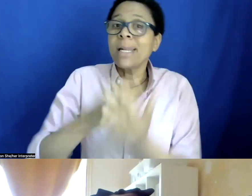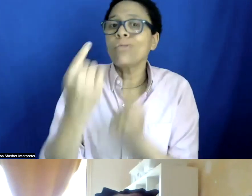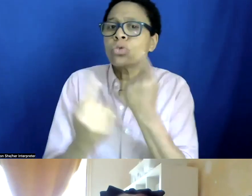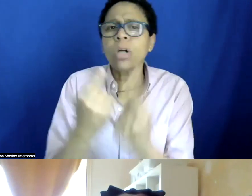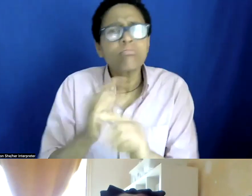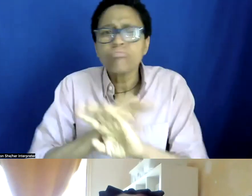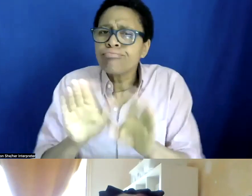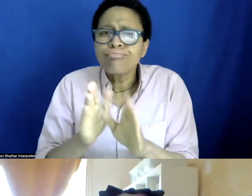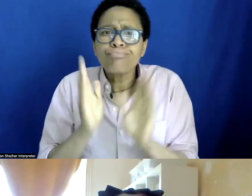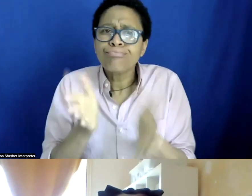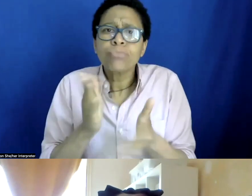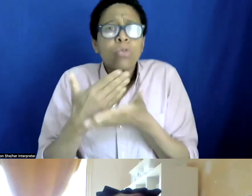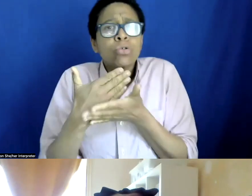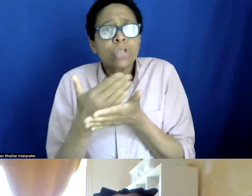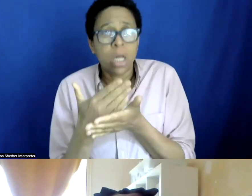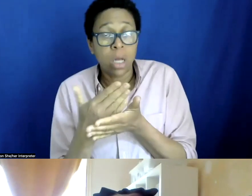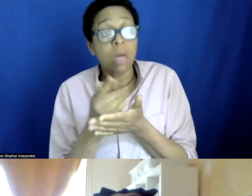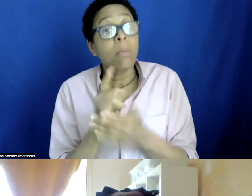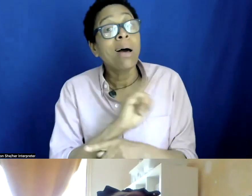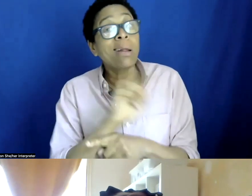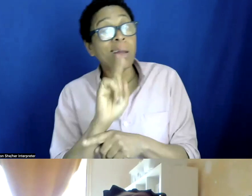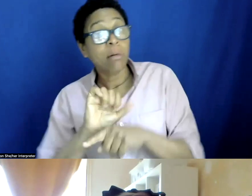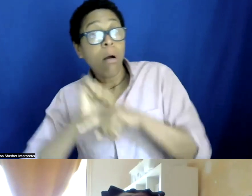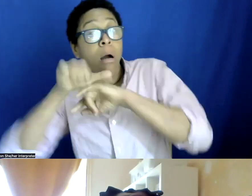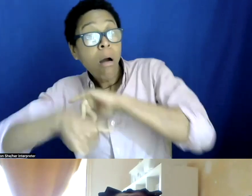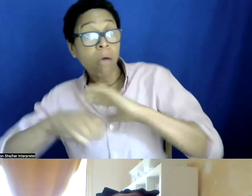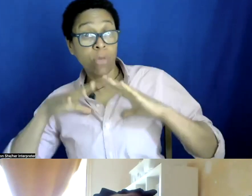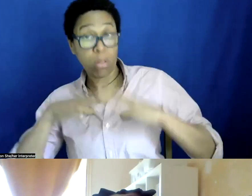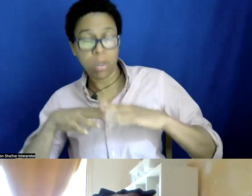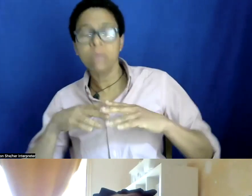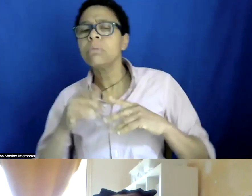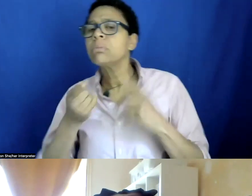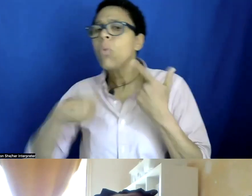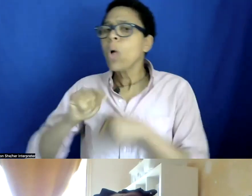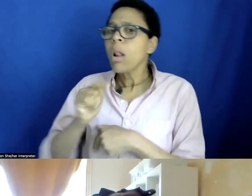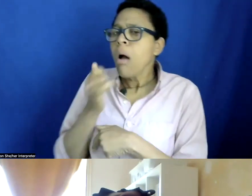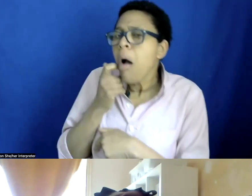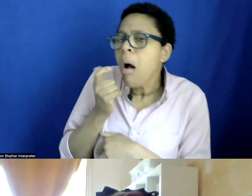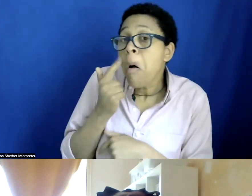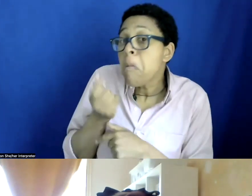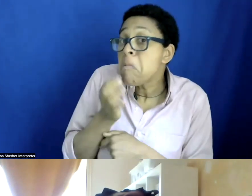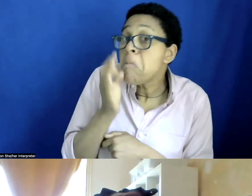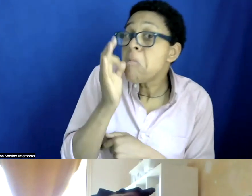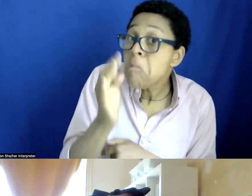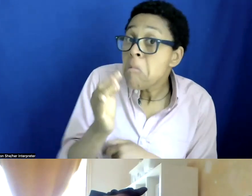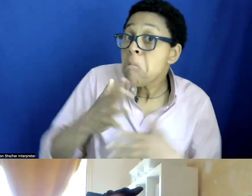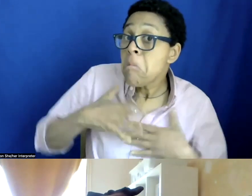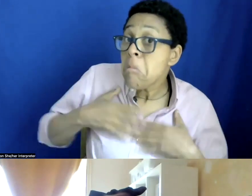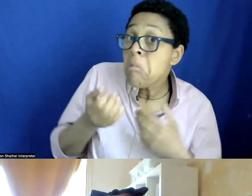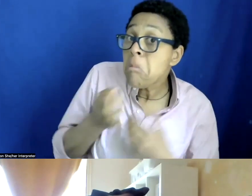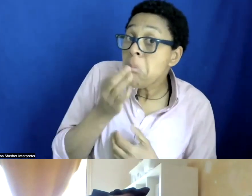but on the second half of when we come back from the break, we will be checking in and sharing what we've